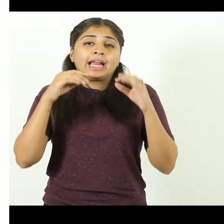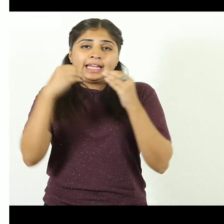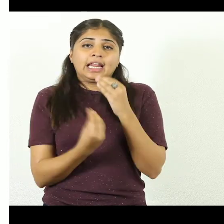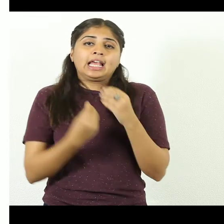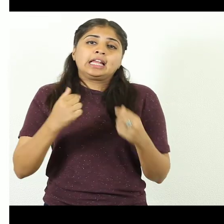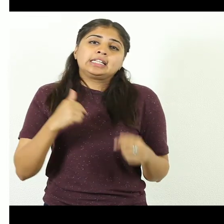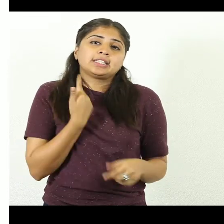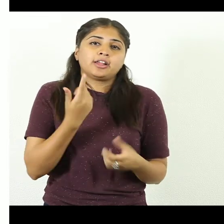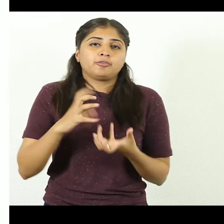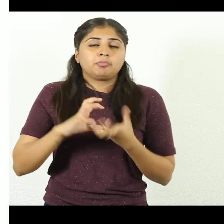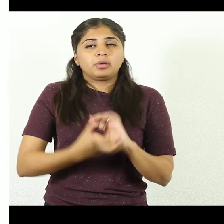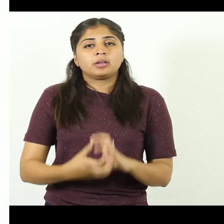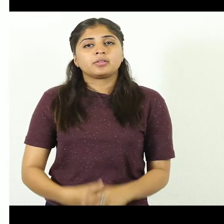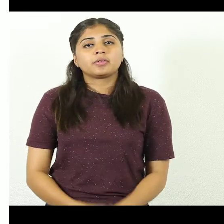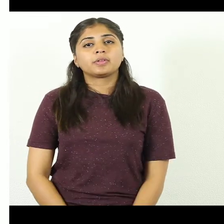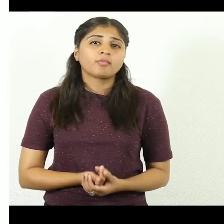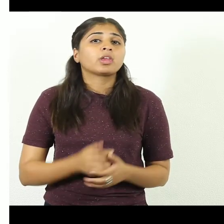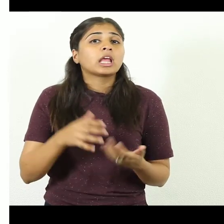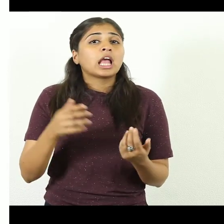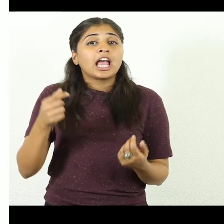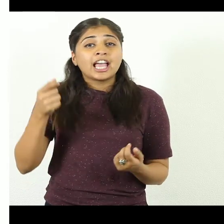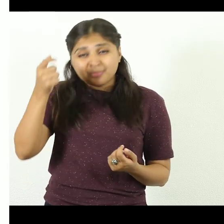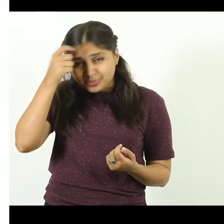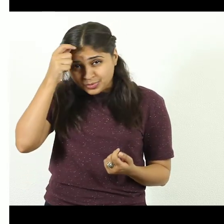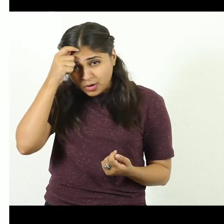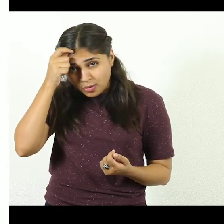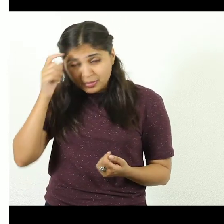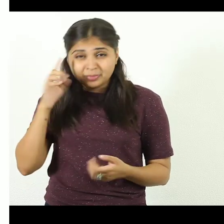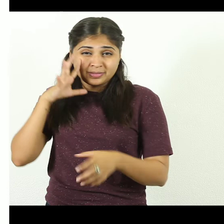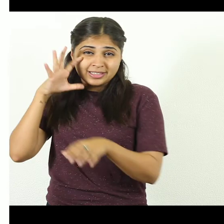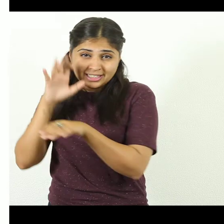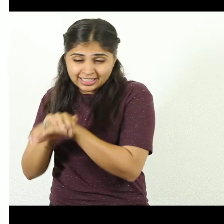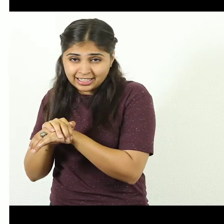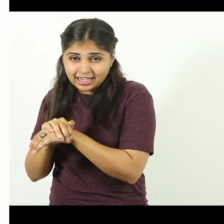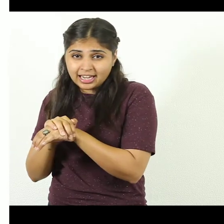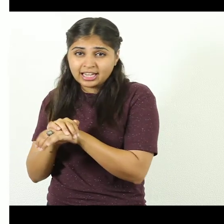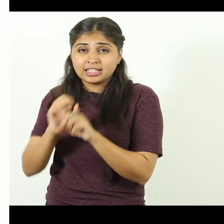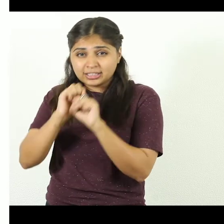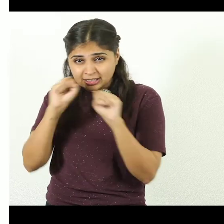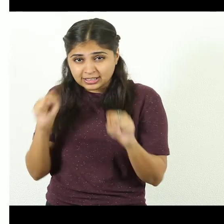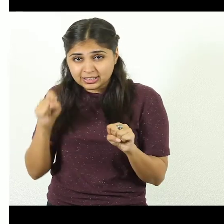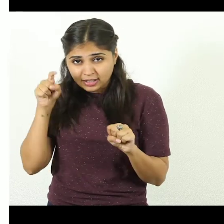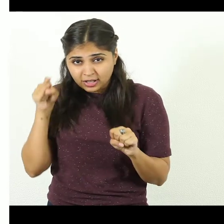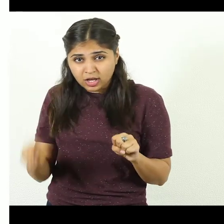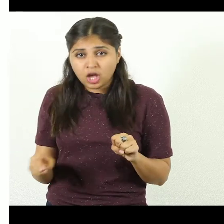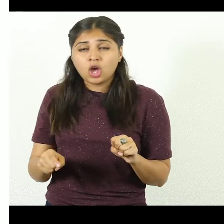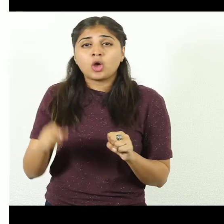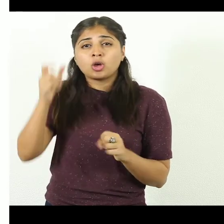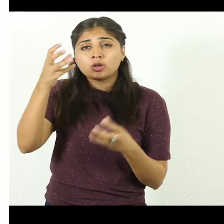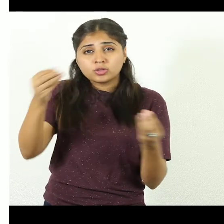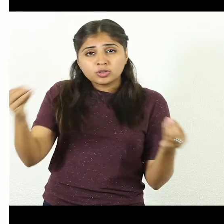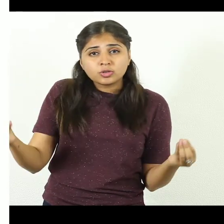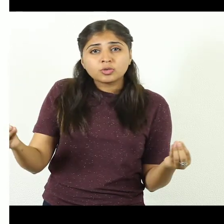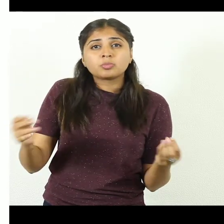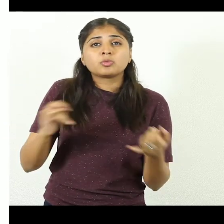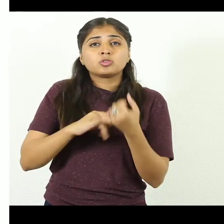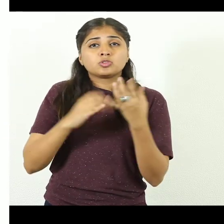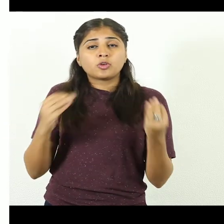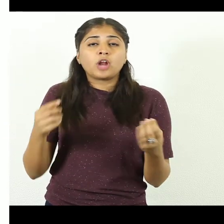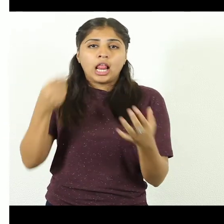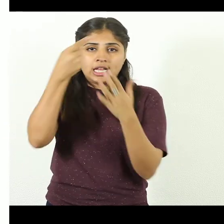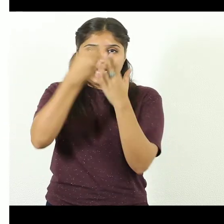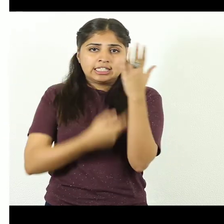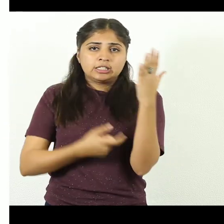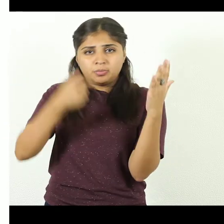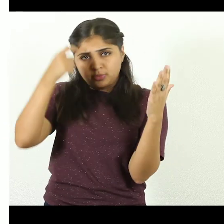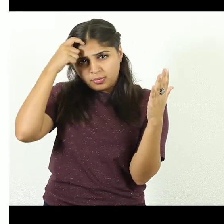ability to create a ticket manually. Service request incidents. An issue tracking system is a